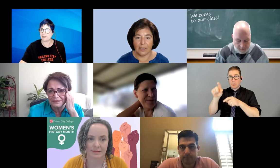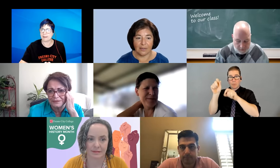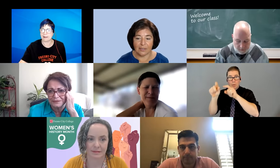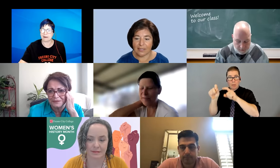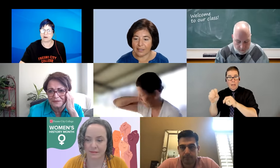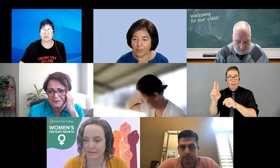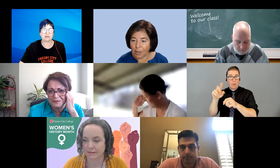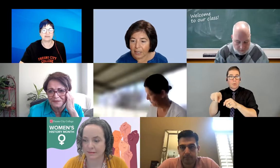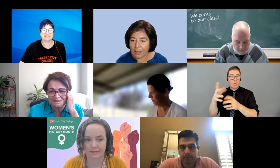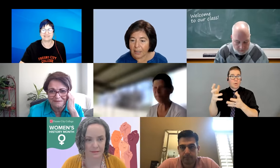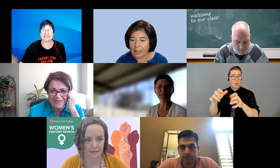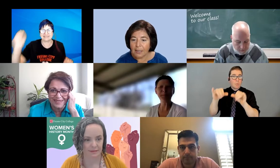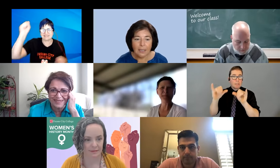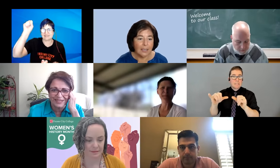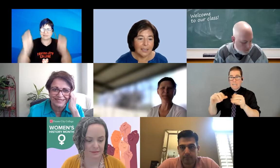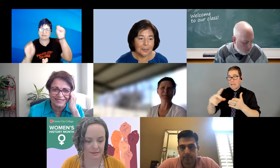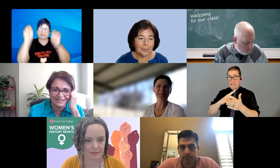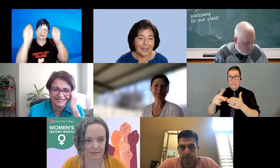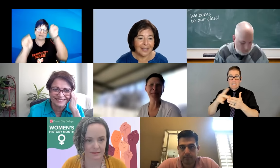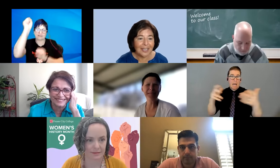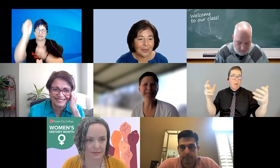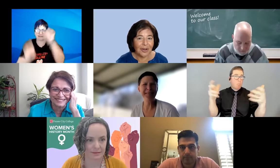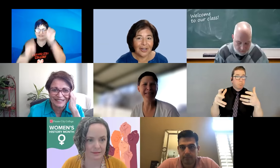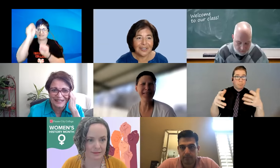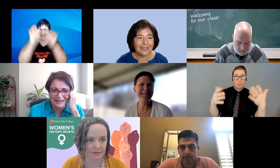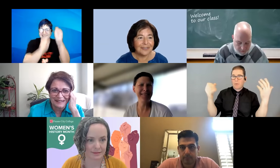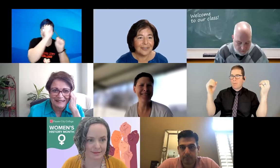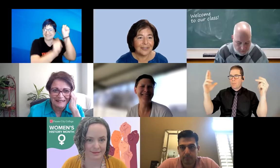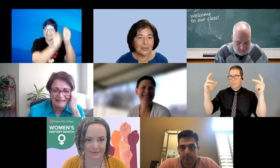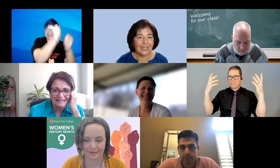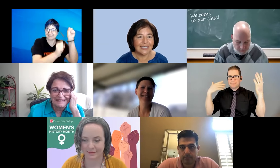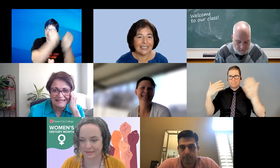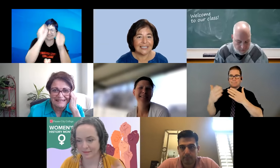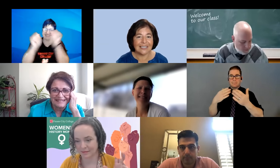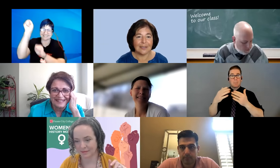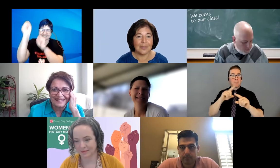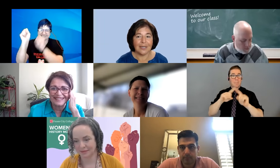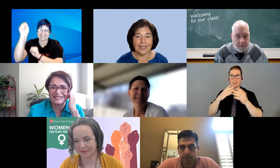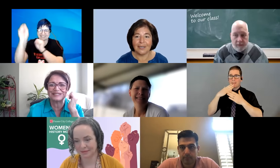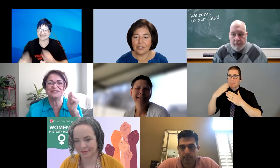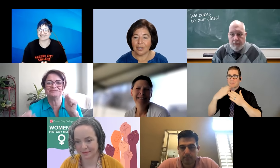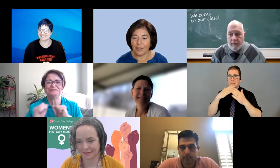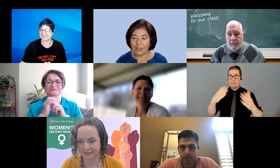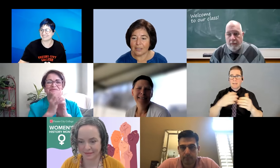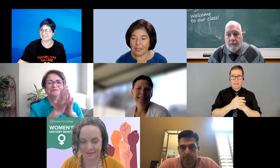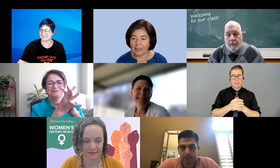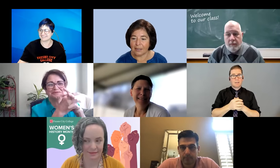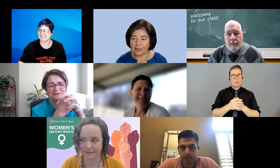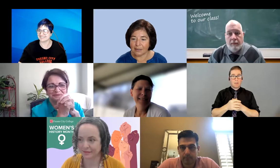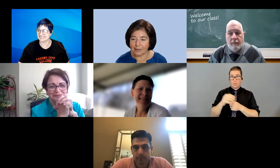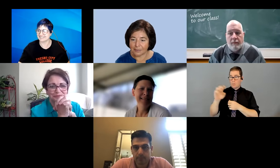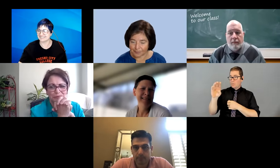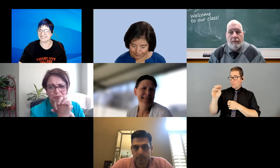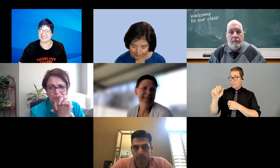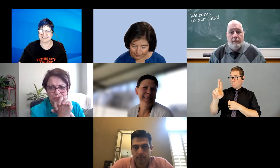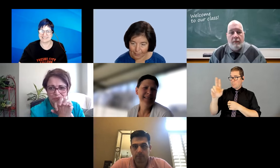stay and we'll have a little dance party. But thank you all for joining us. And Marianne and Sean, you want to say anything